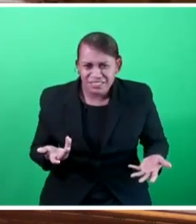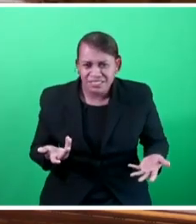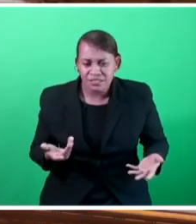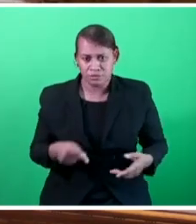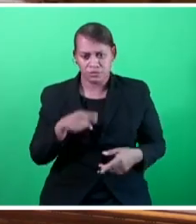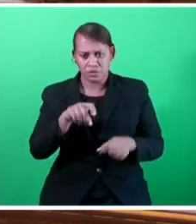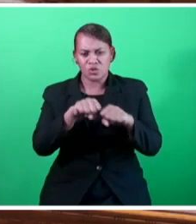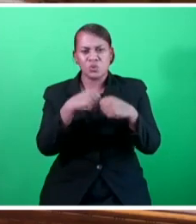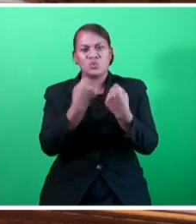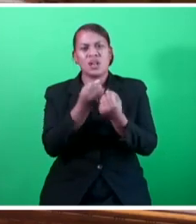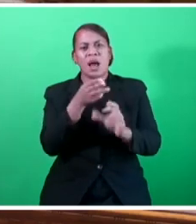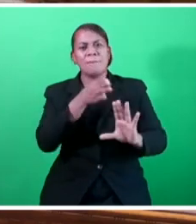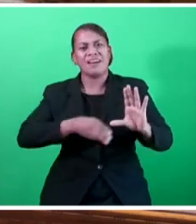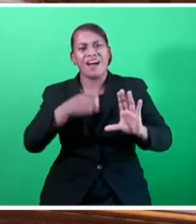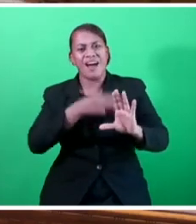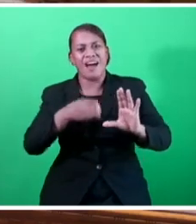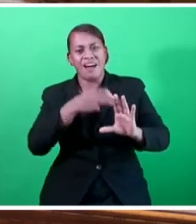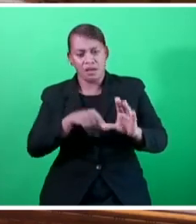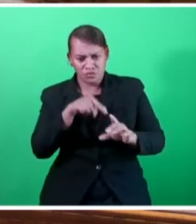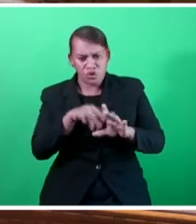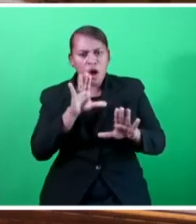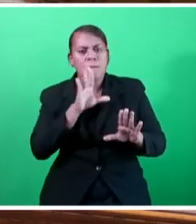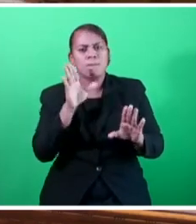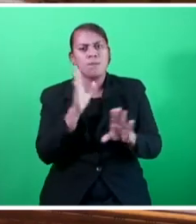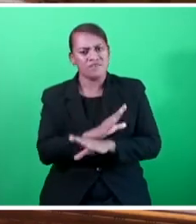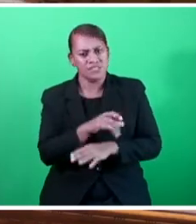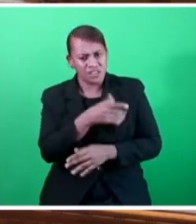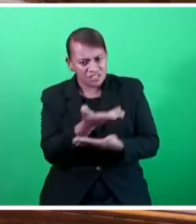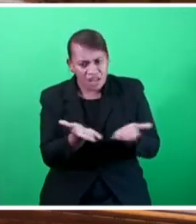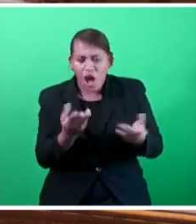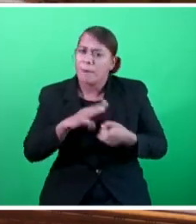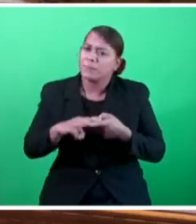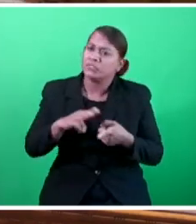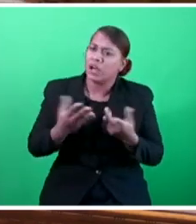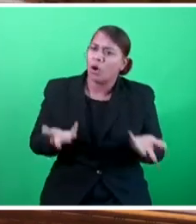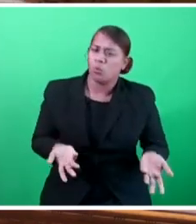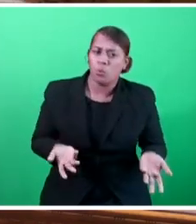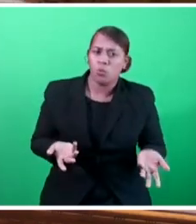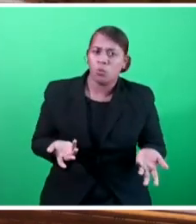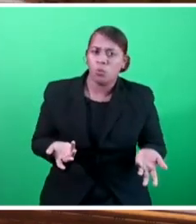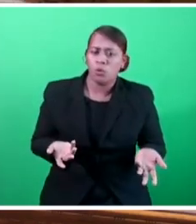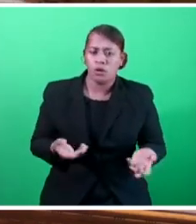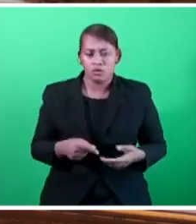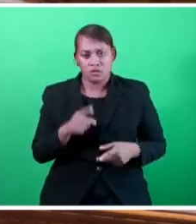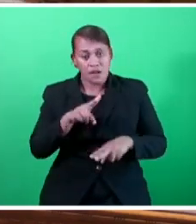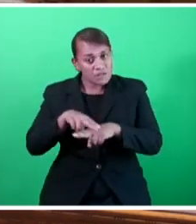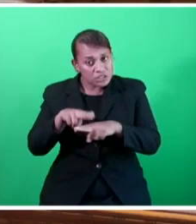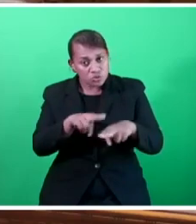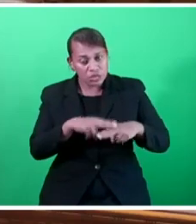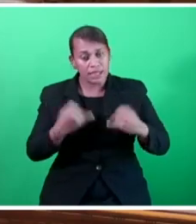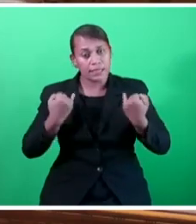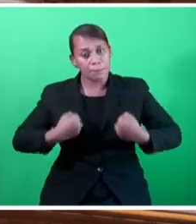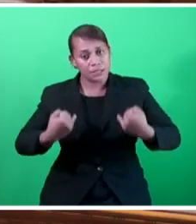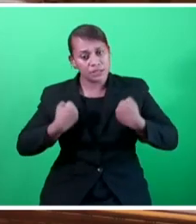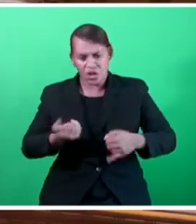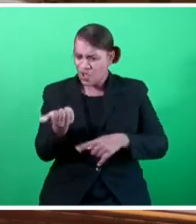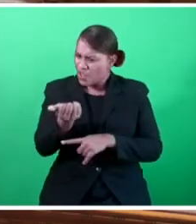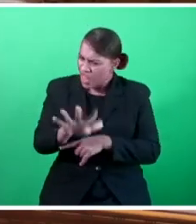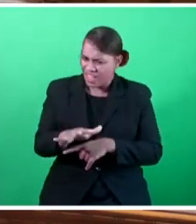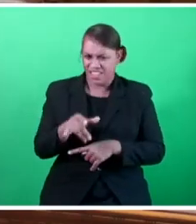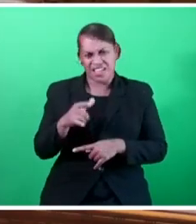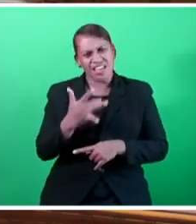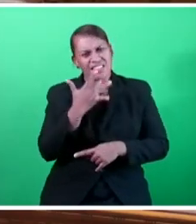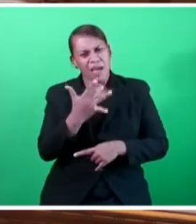private messaging apps. Mr. Speaker, sir, even if Fiji were to implement any type of ban on pornography,